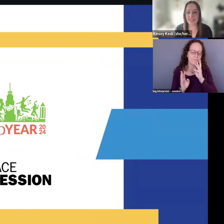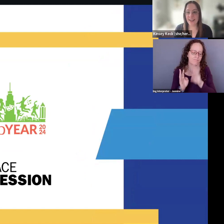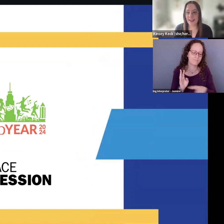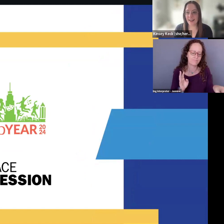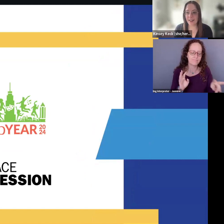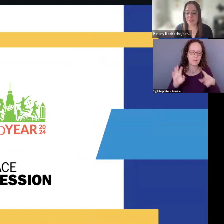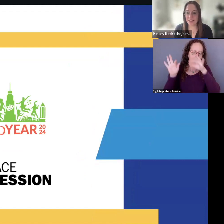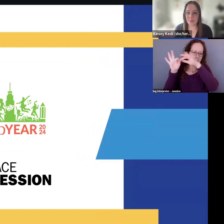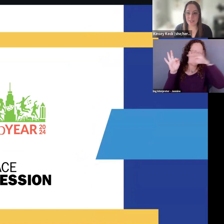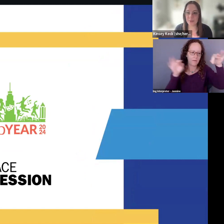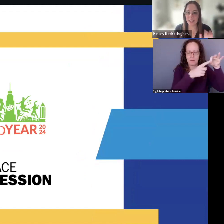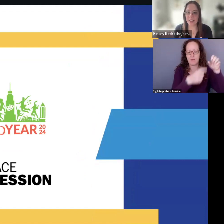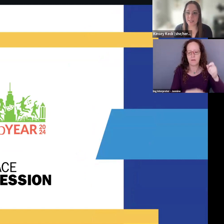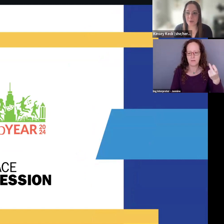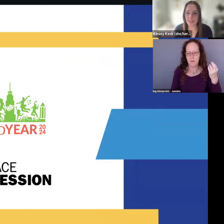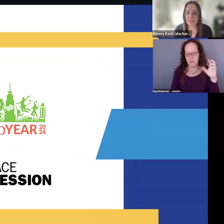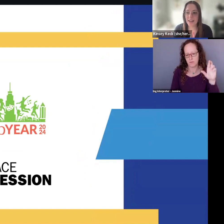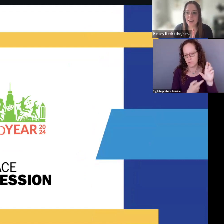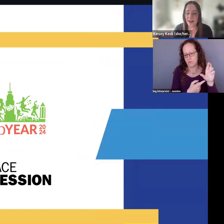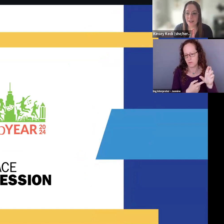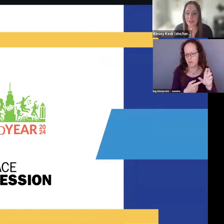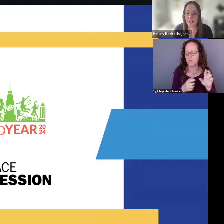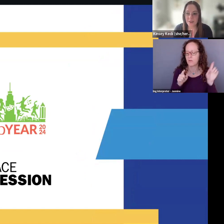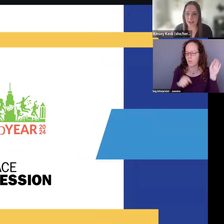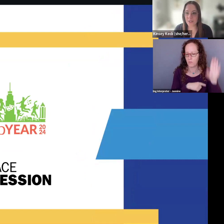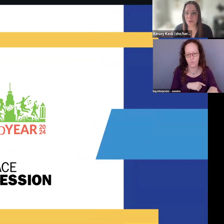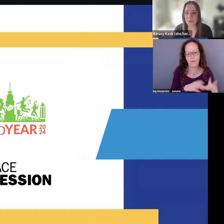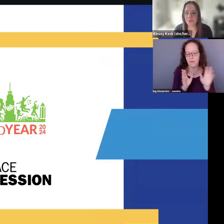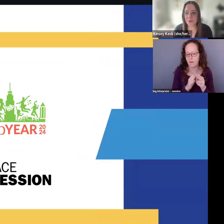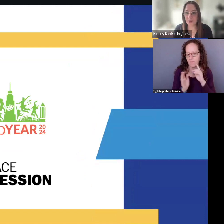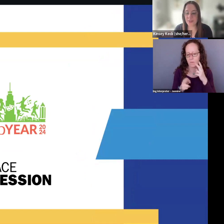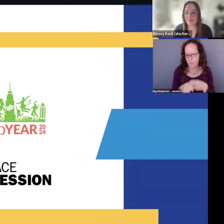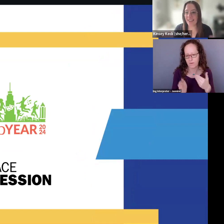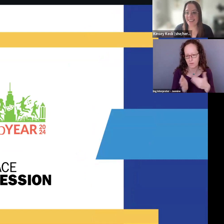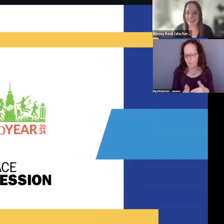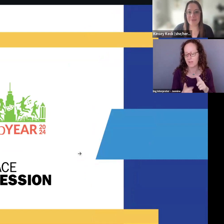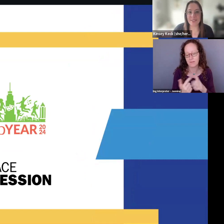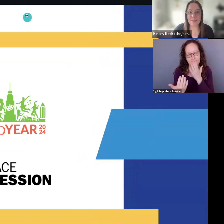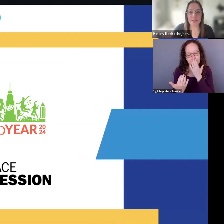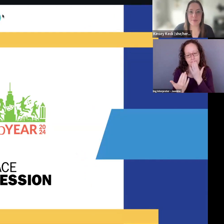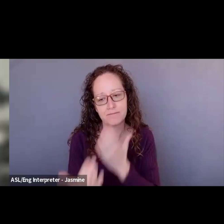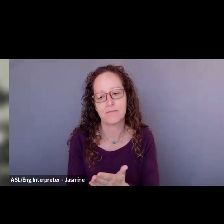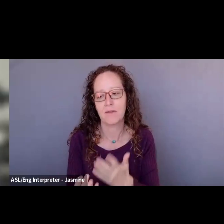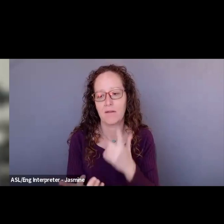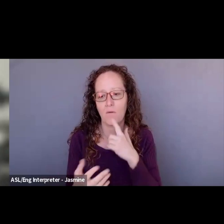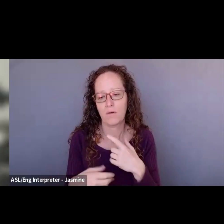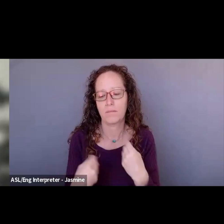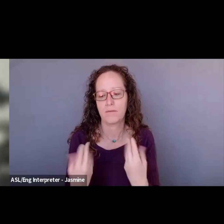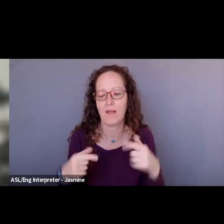conference, but just want to, again, express our gratitude for them making the conference possible.